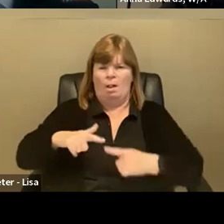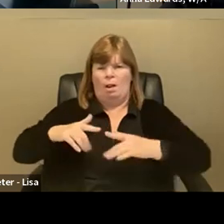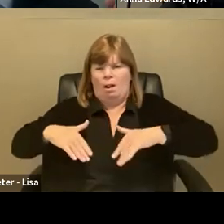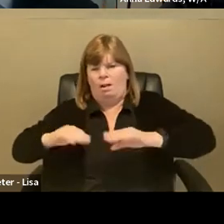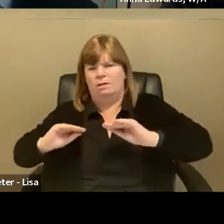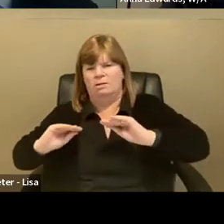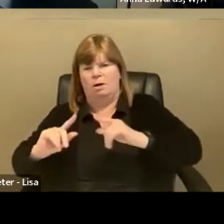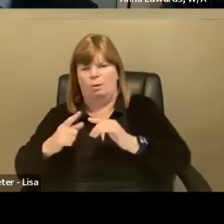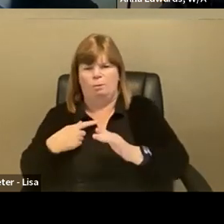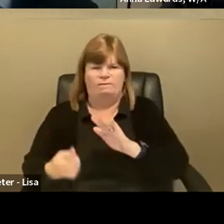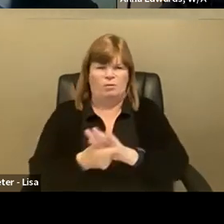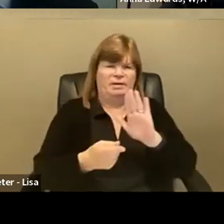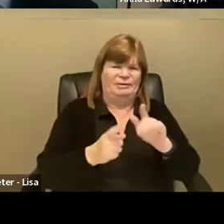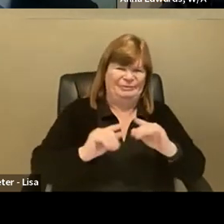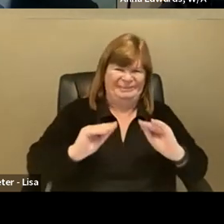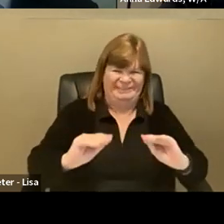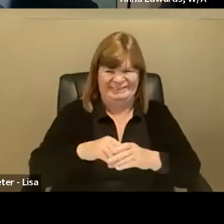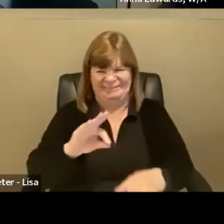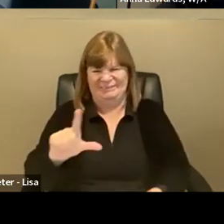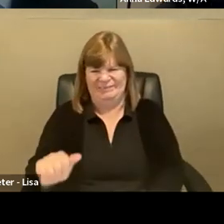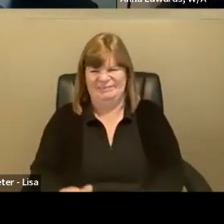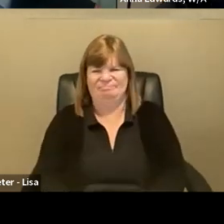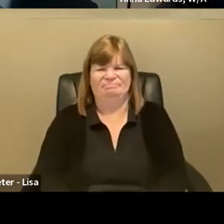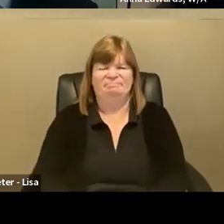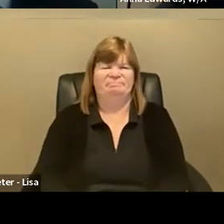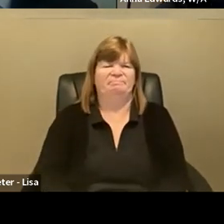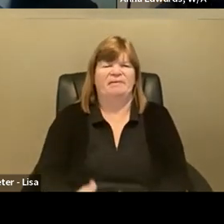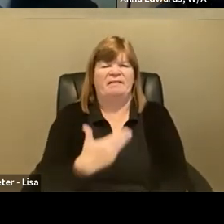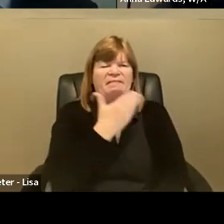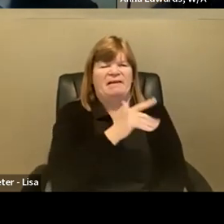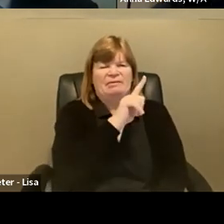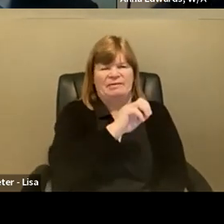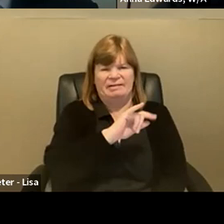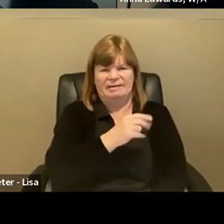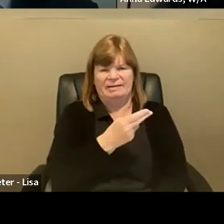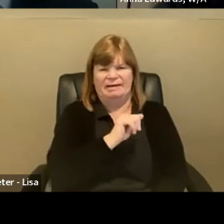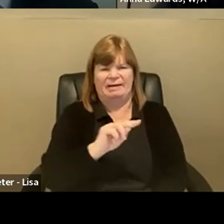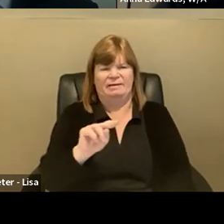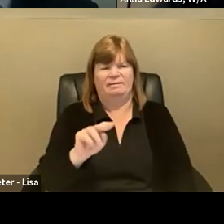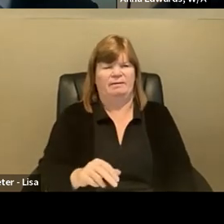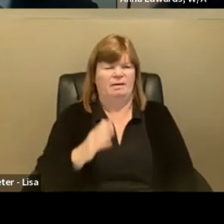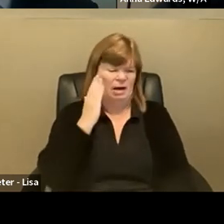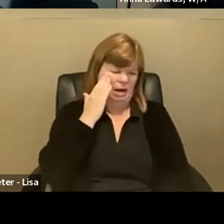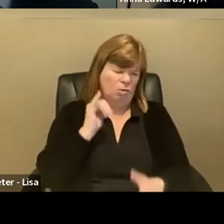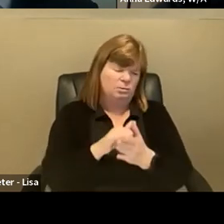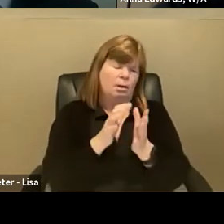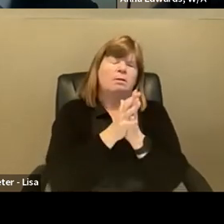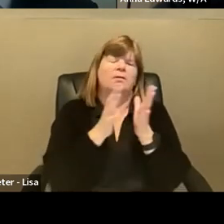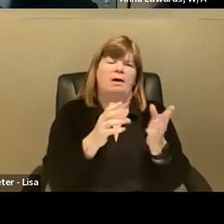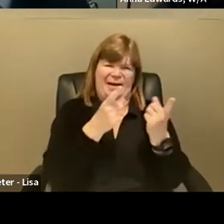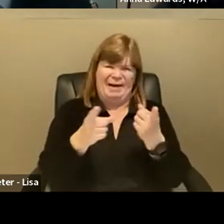were forbidden to teach in Florida. Thank you, Leanne. I know there's been a lot going on down